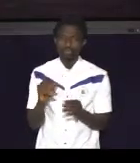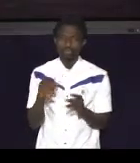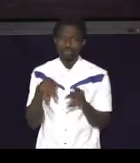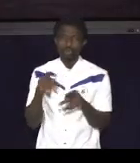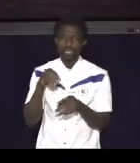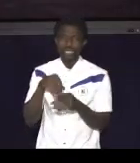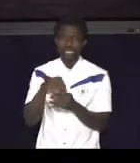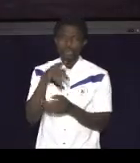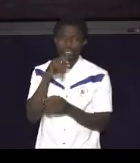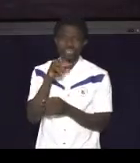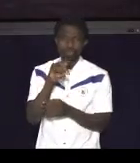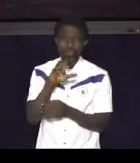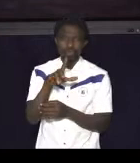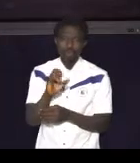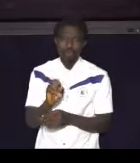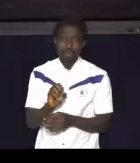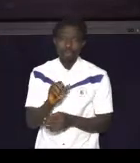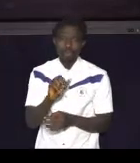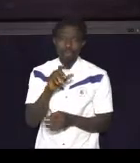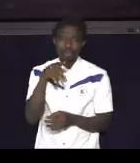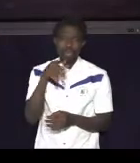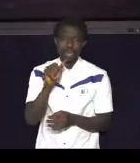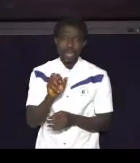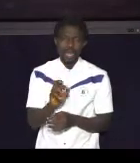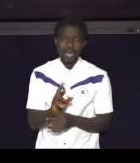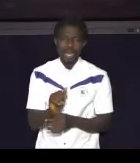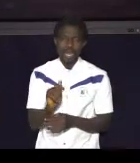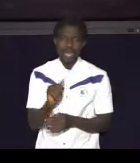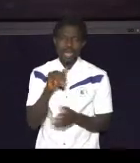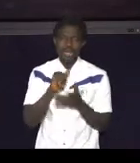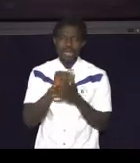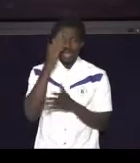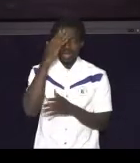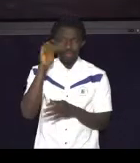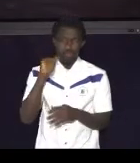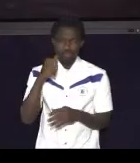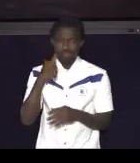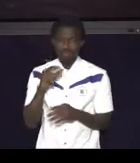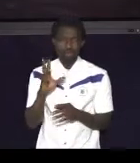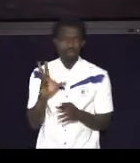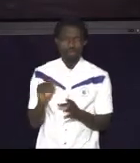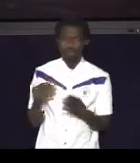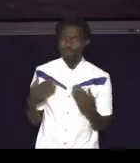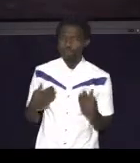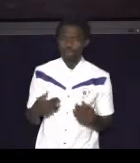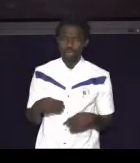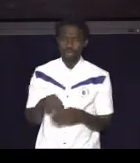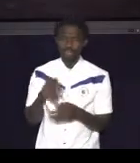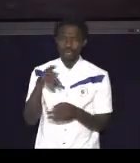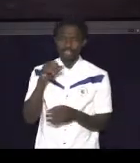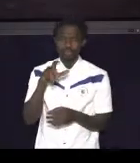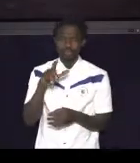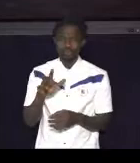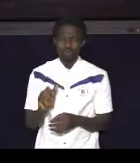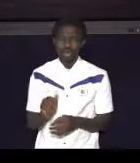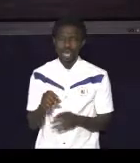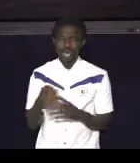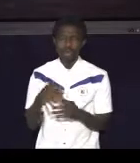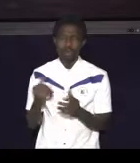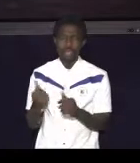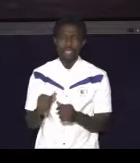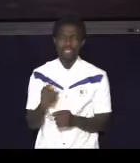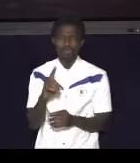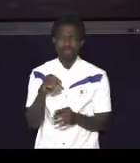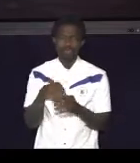in particular that knows tomorrow. You're not referring to anybody in particular or anyone in